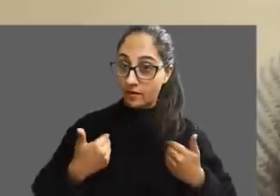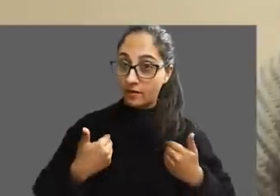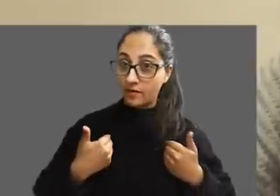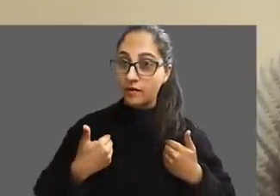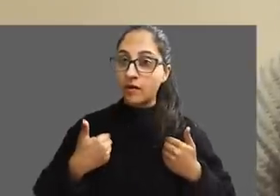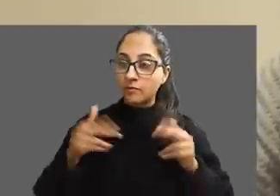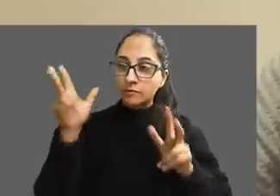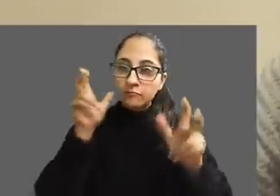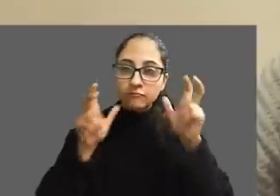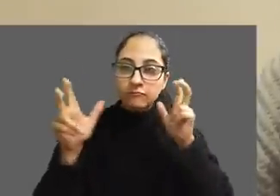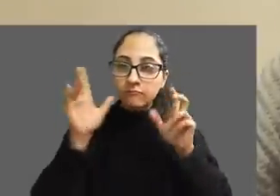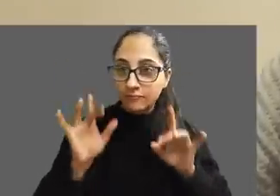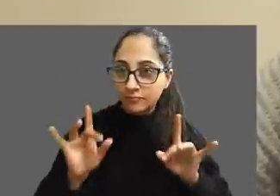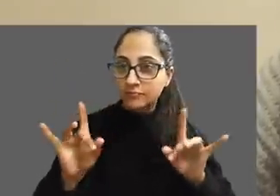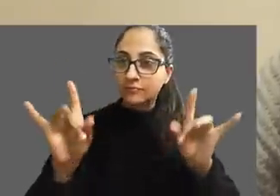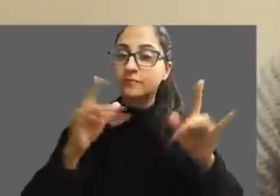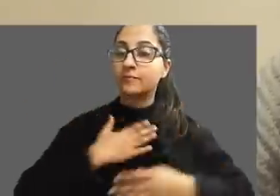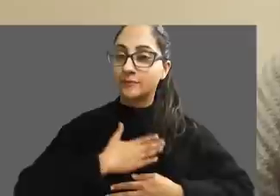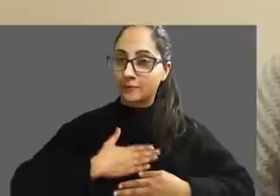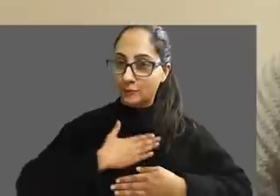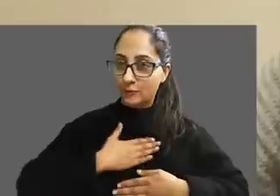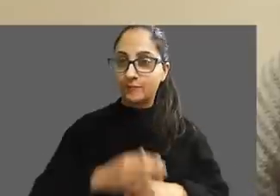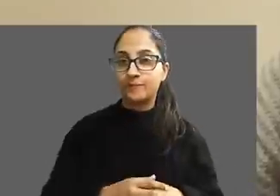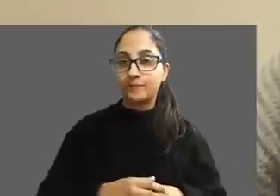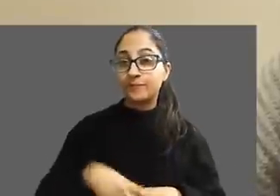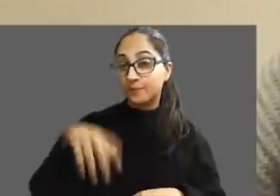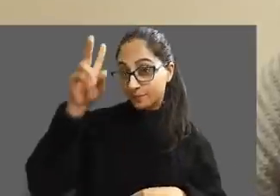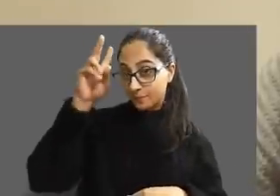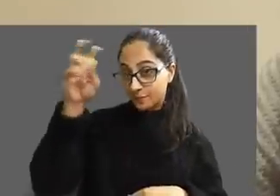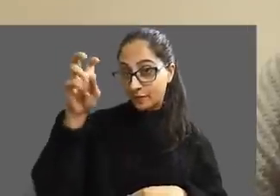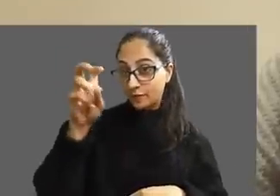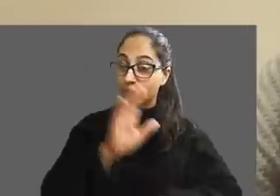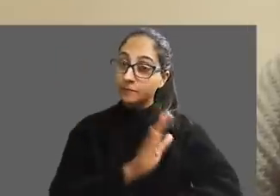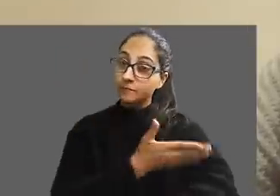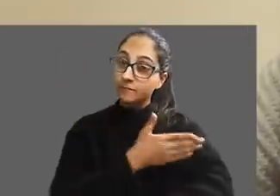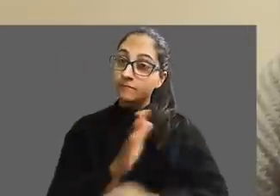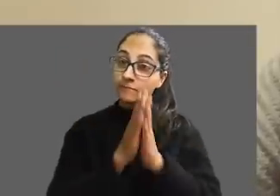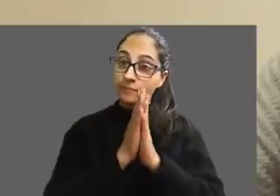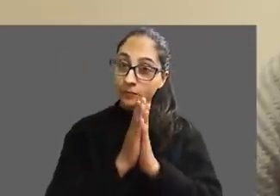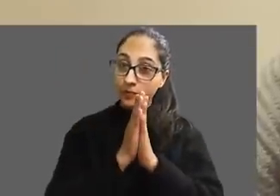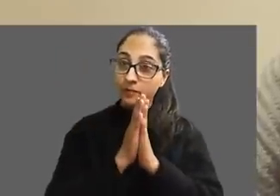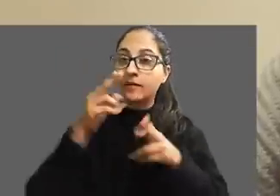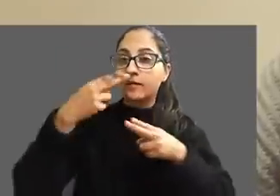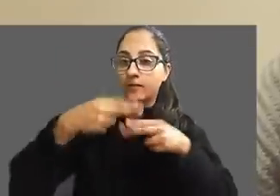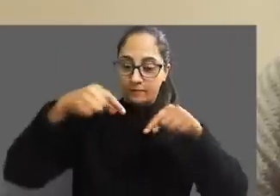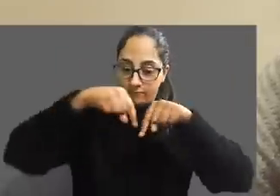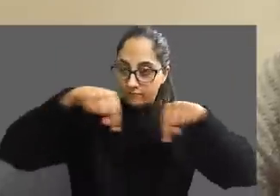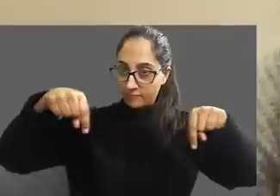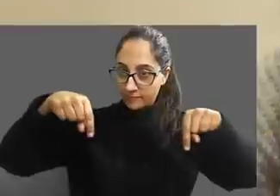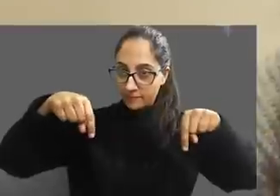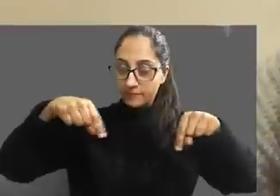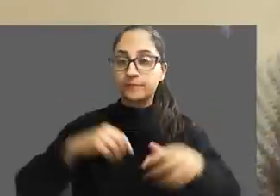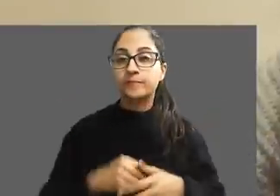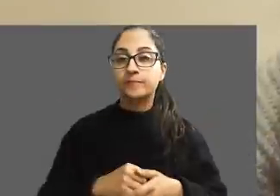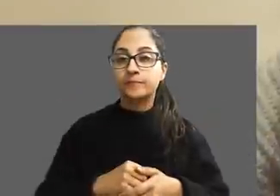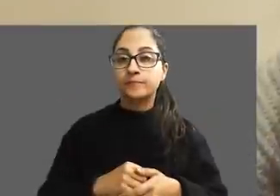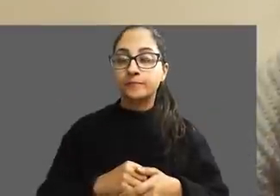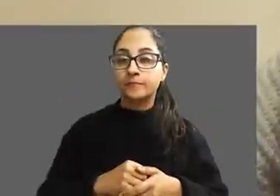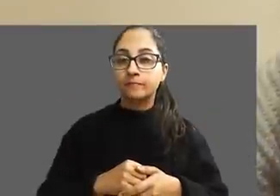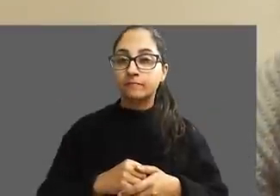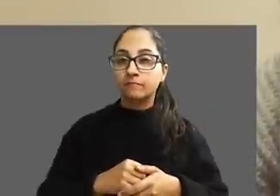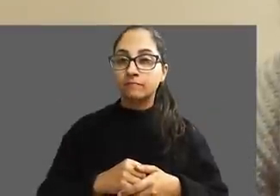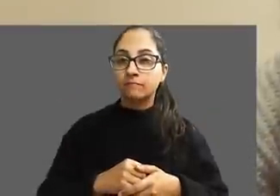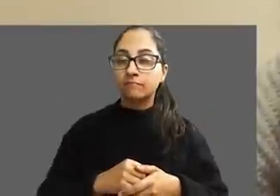While I have more than one favorite Ginan, one that is very close to my heart is the Venti Ginan, Veneti Karuchu. The tune of